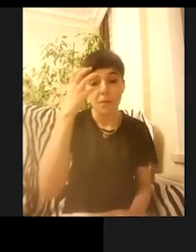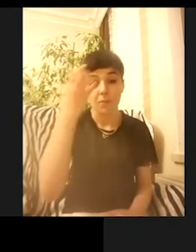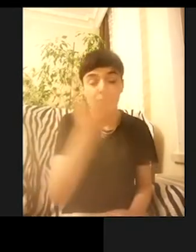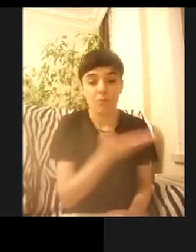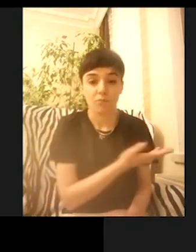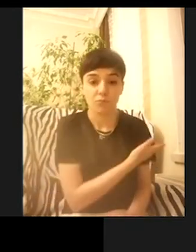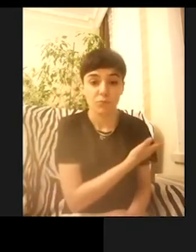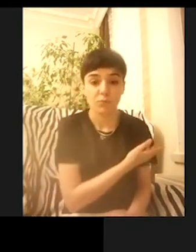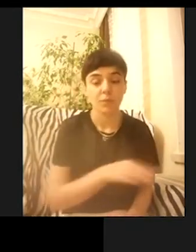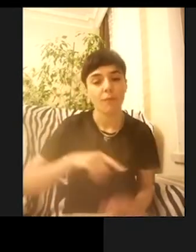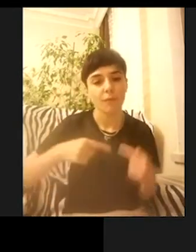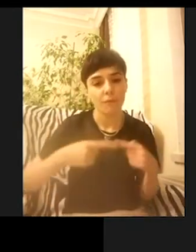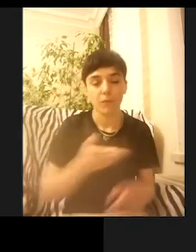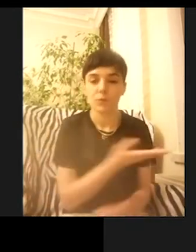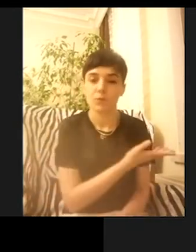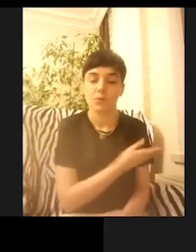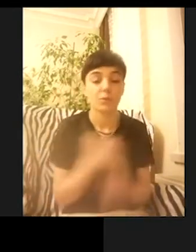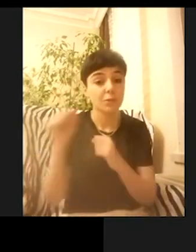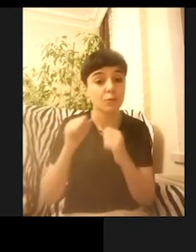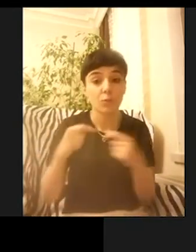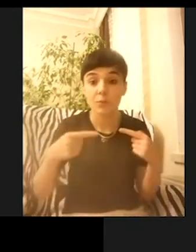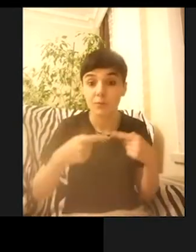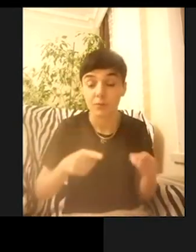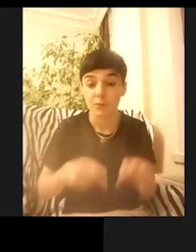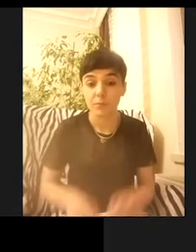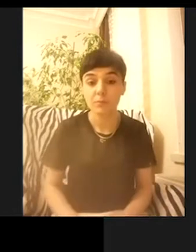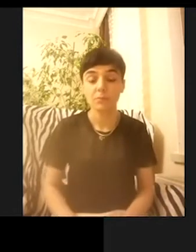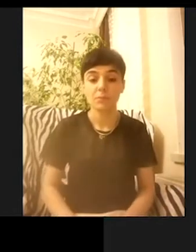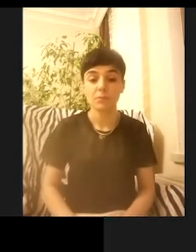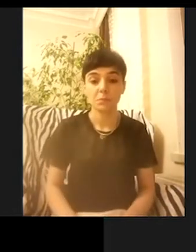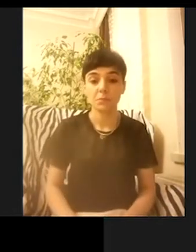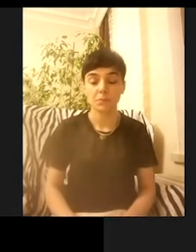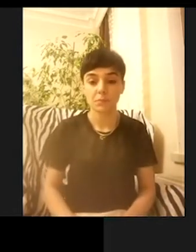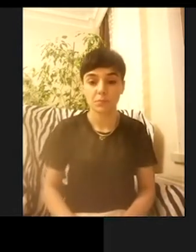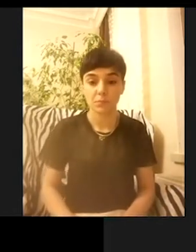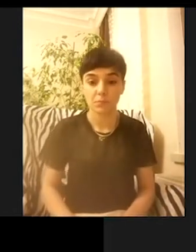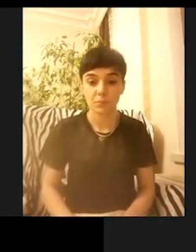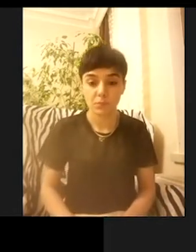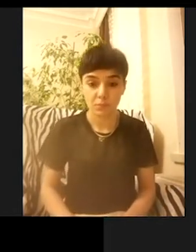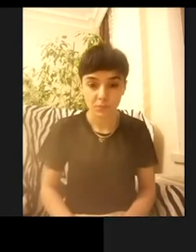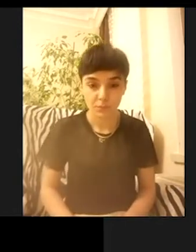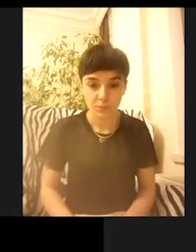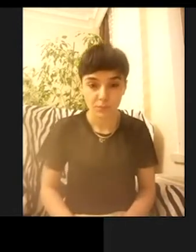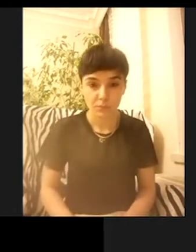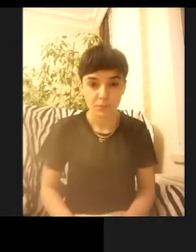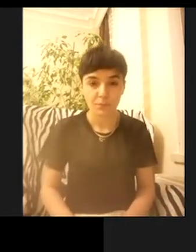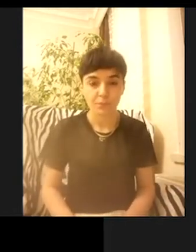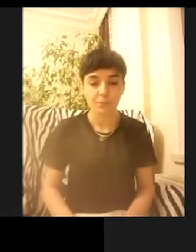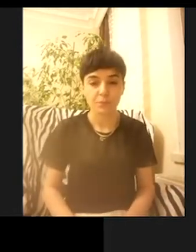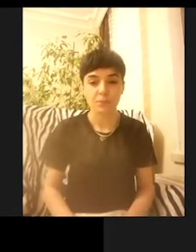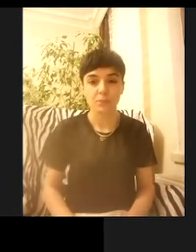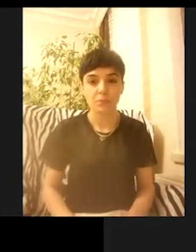for the Turkish state to actually enhance its capability to